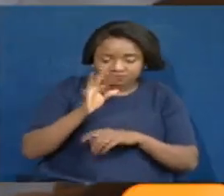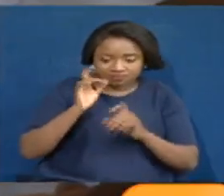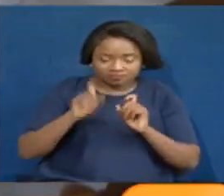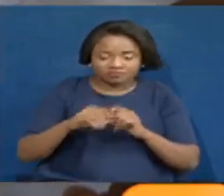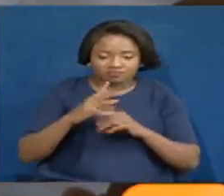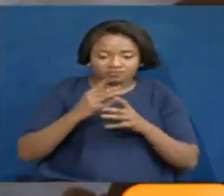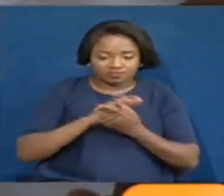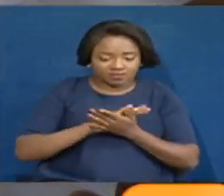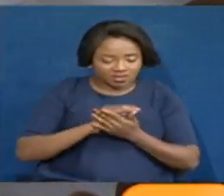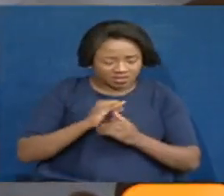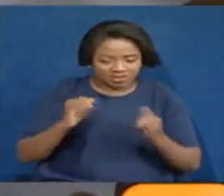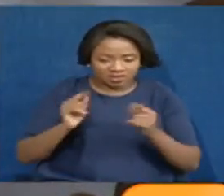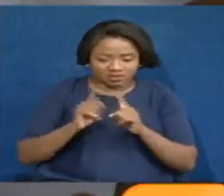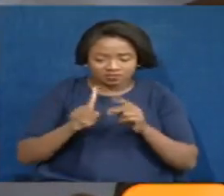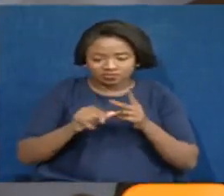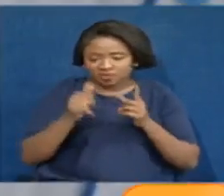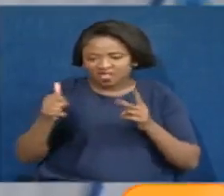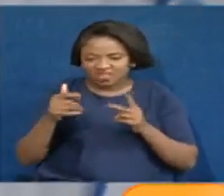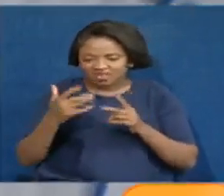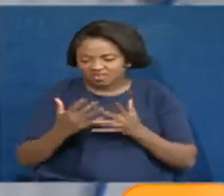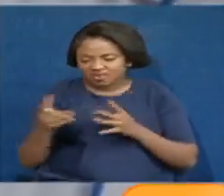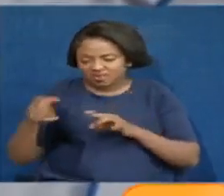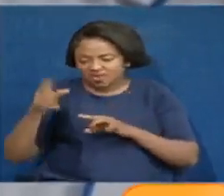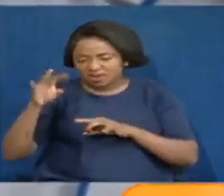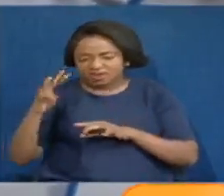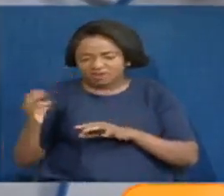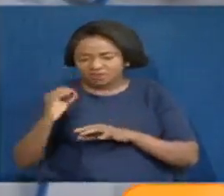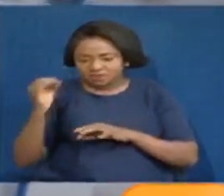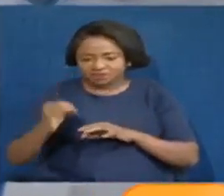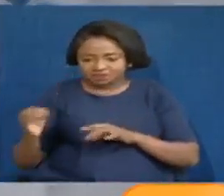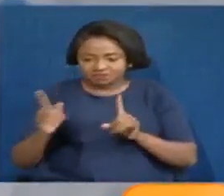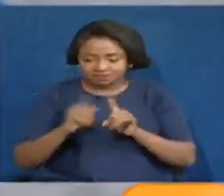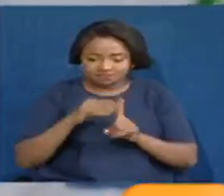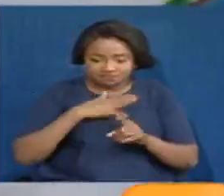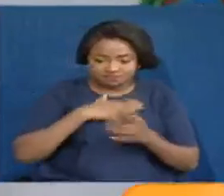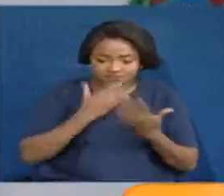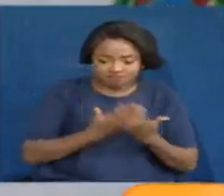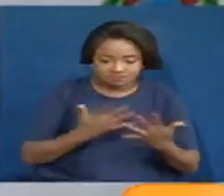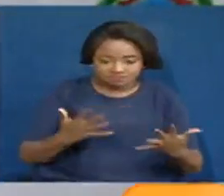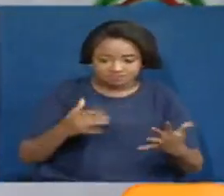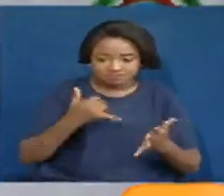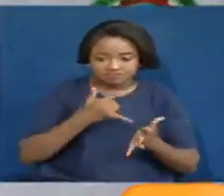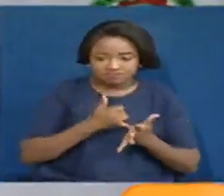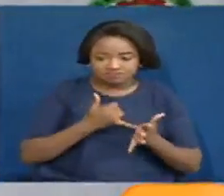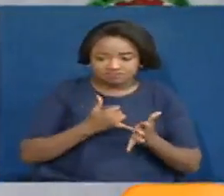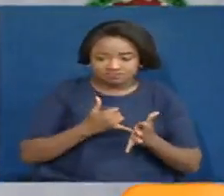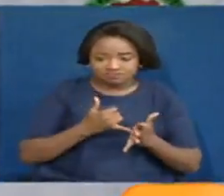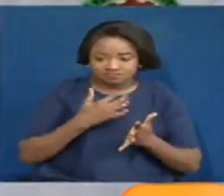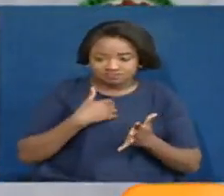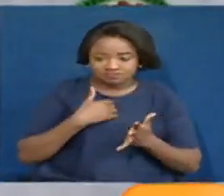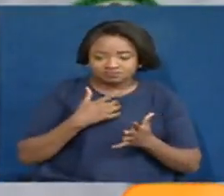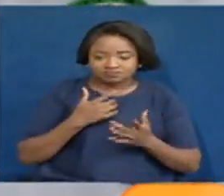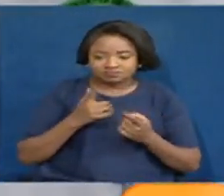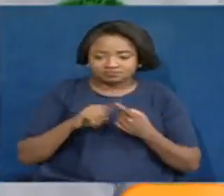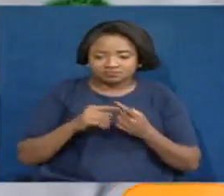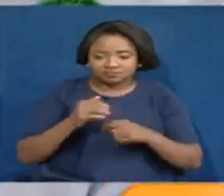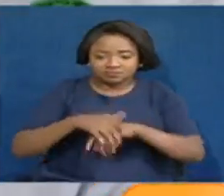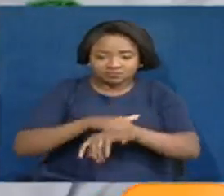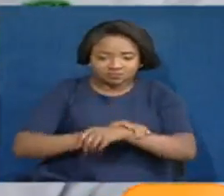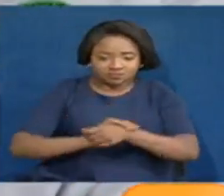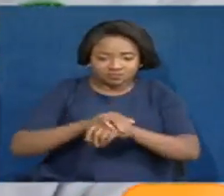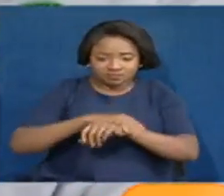other ingredients will be about 40%. Our product also involve addition of a sunscreen, and we are